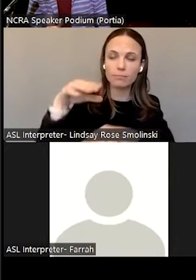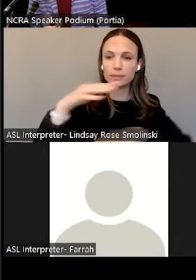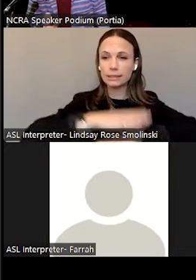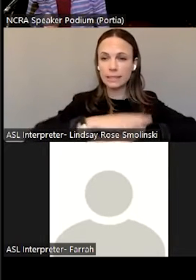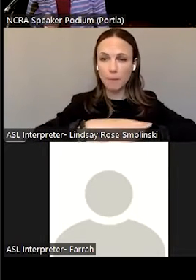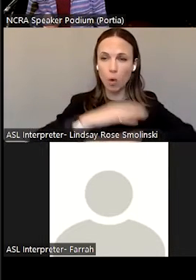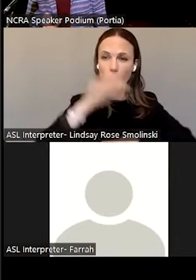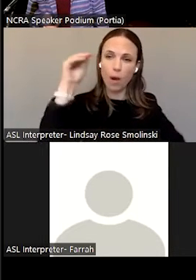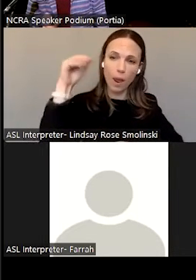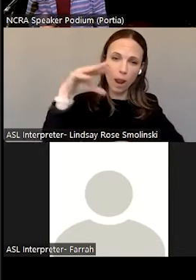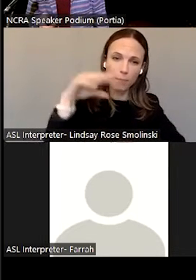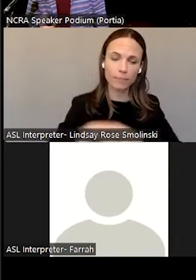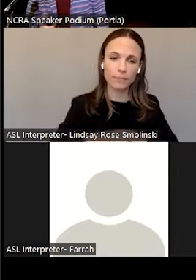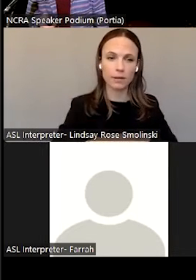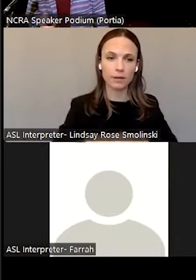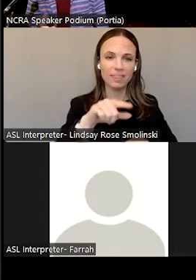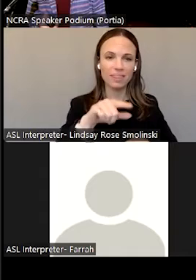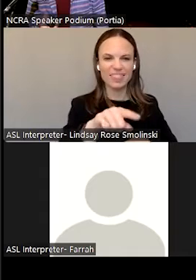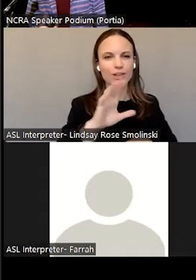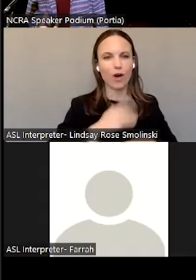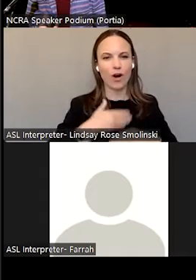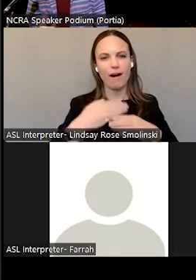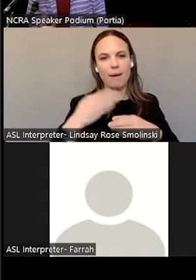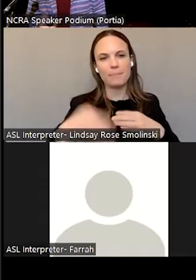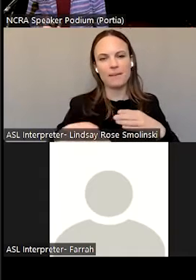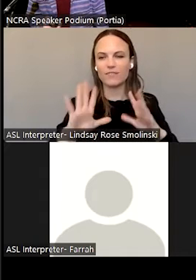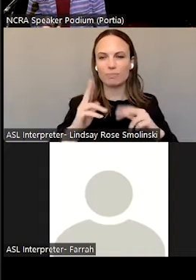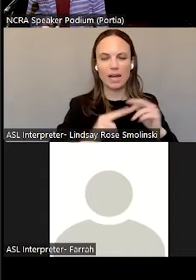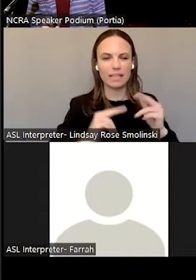and some others in complete assemblies.